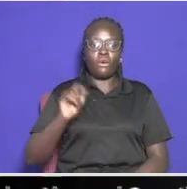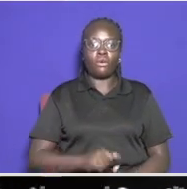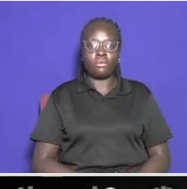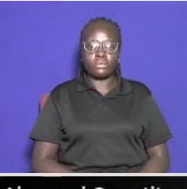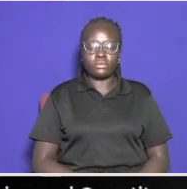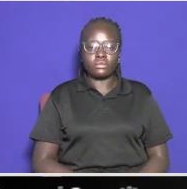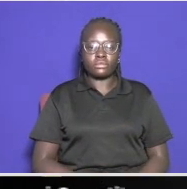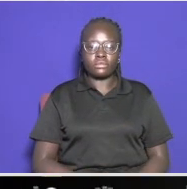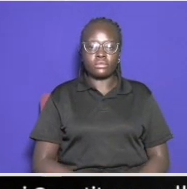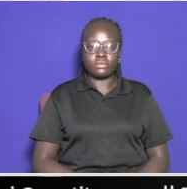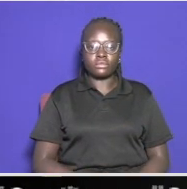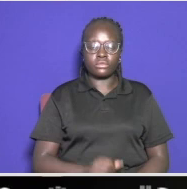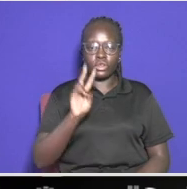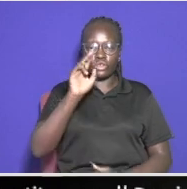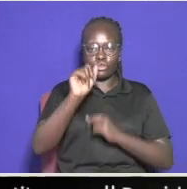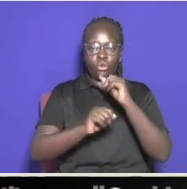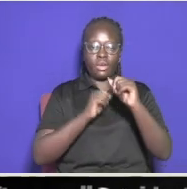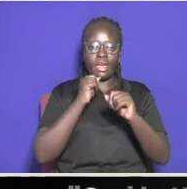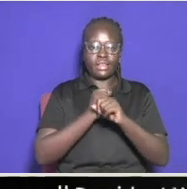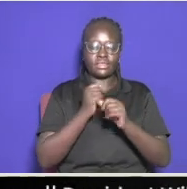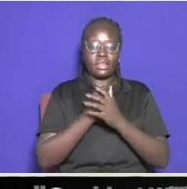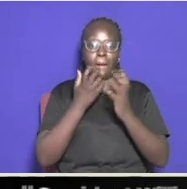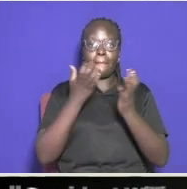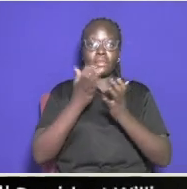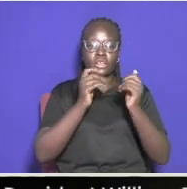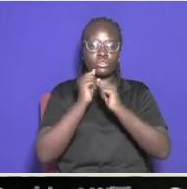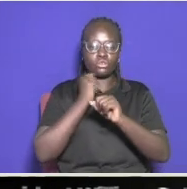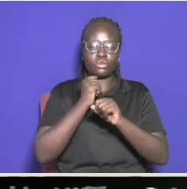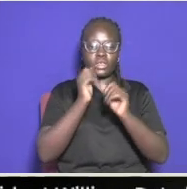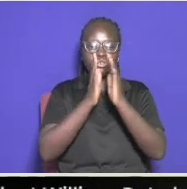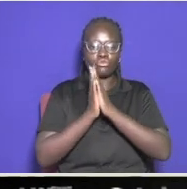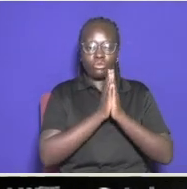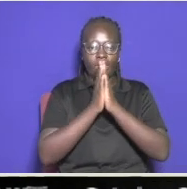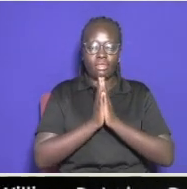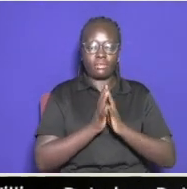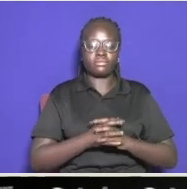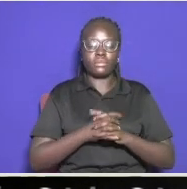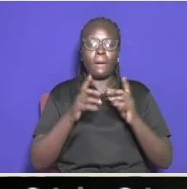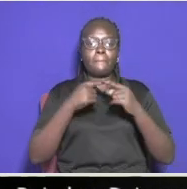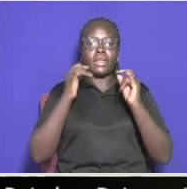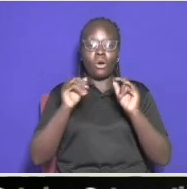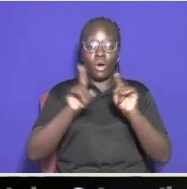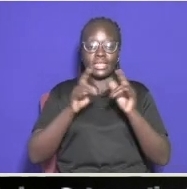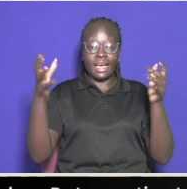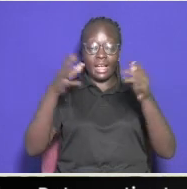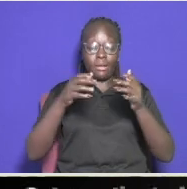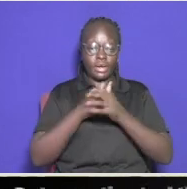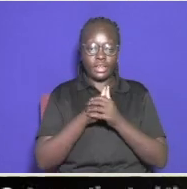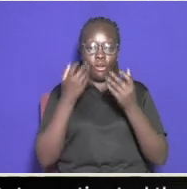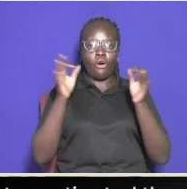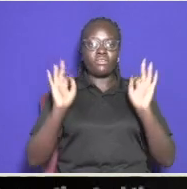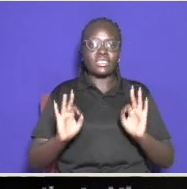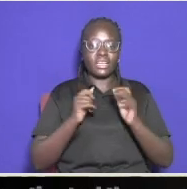close to 10 years. 10 years in terms of running the business, but now as a company officially, I think we've